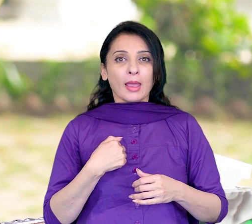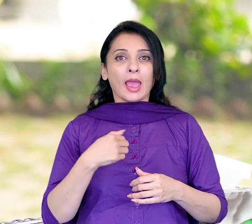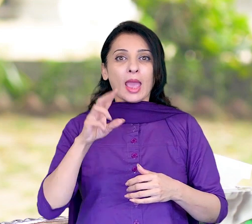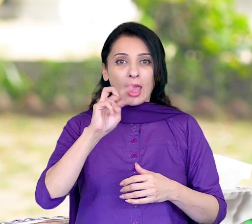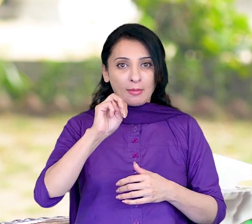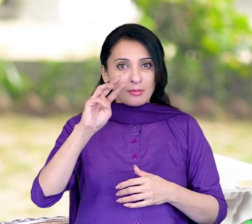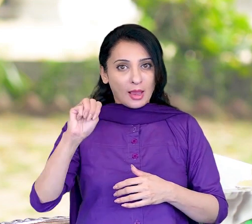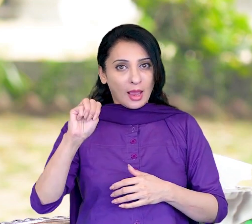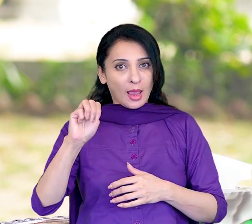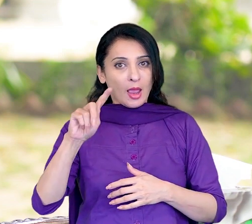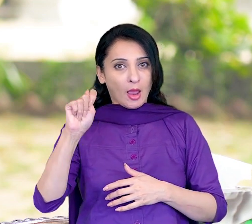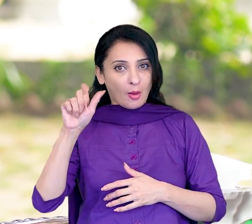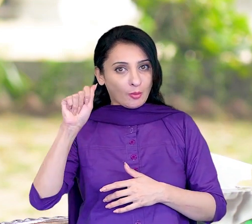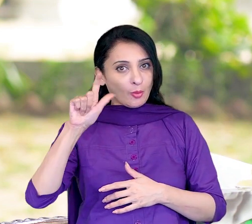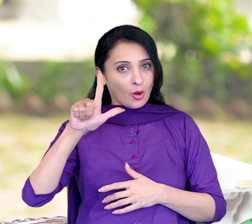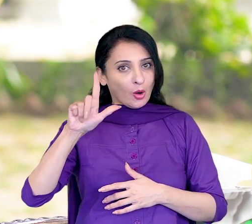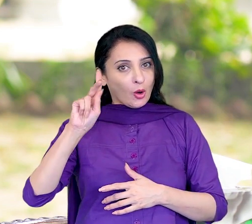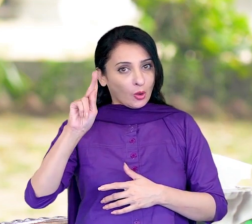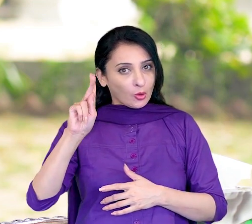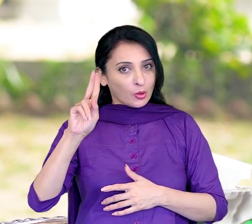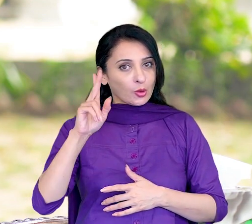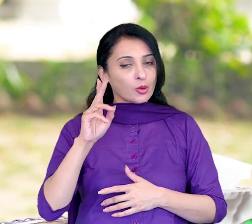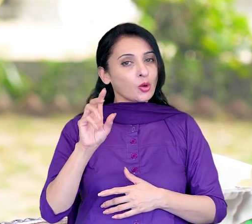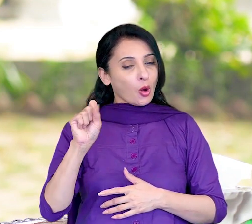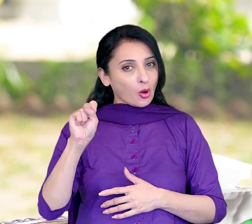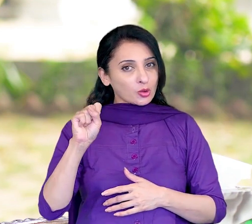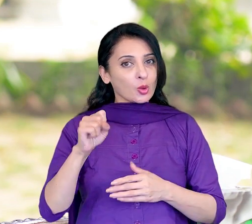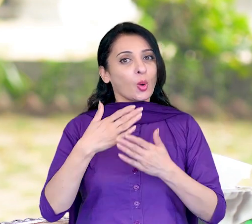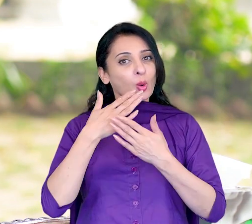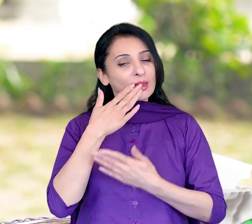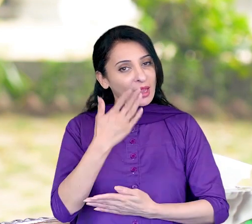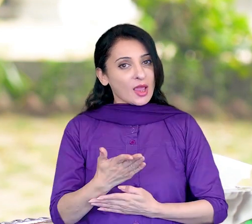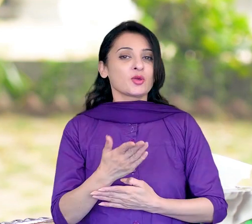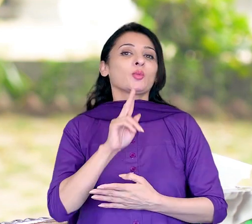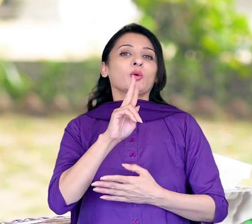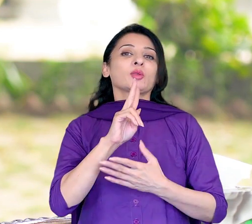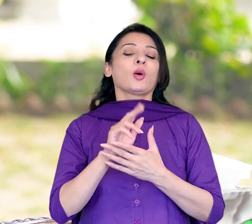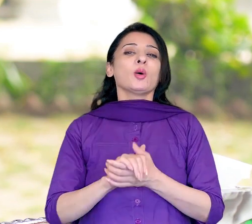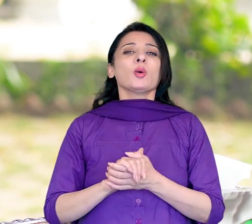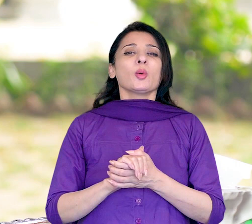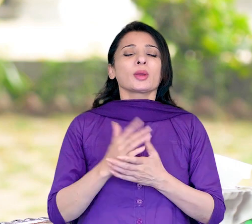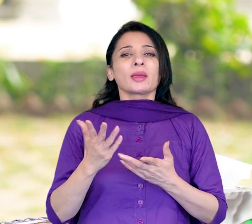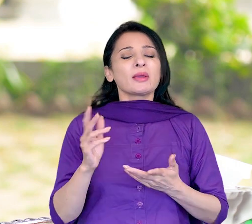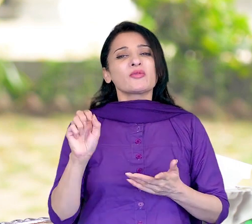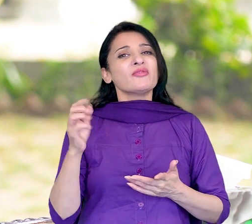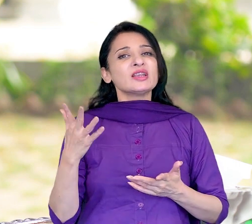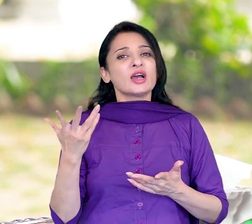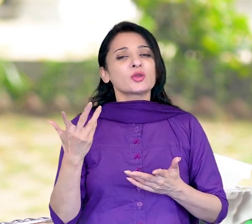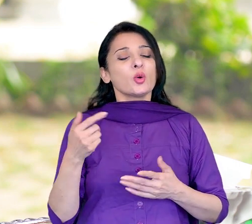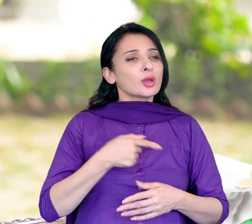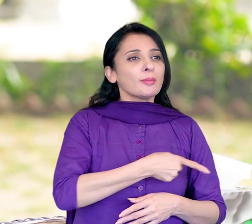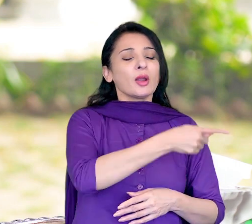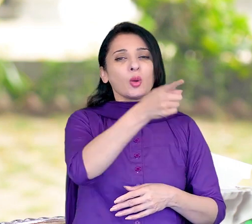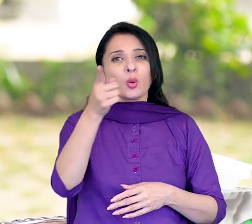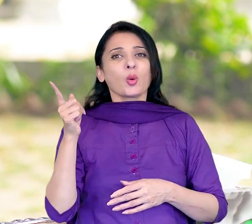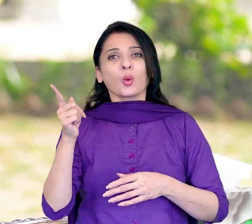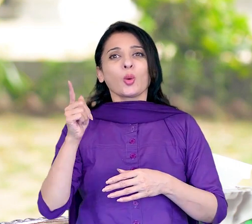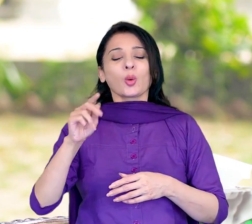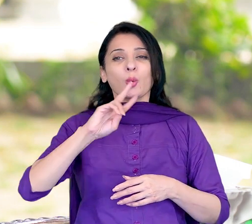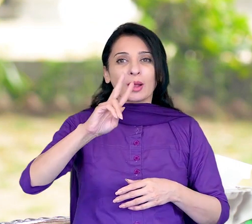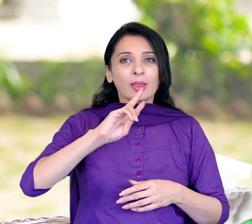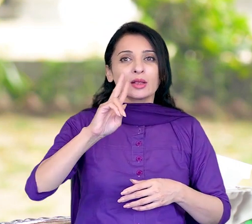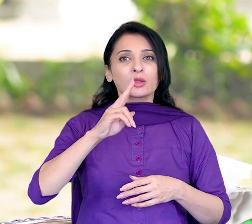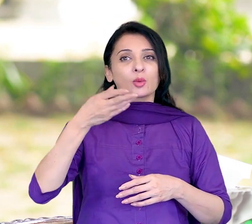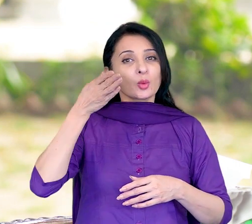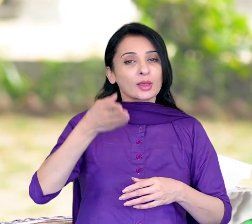thank today Talks. They invited me over to explain to general public about the role of IT